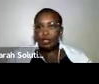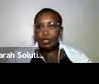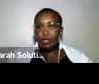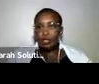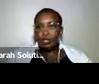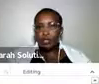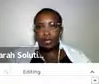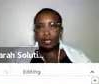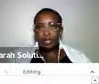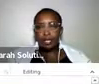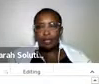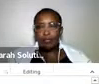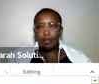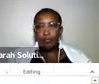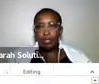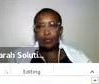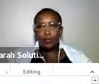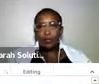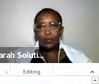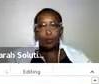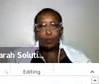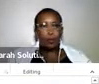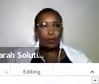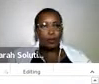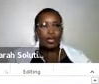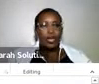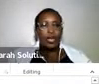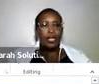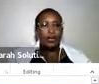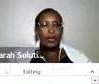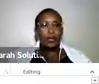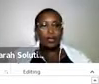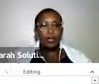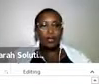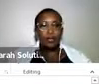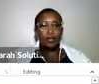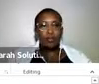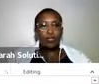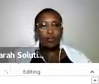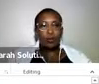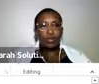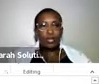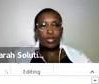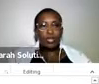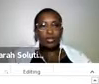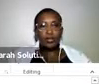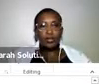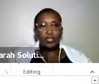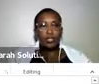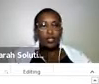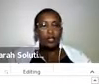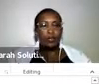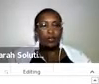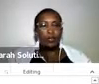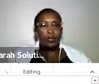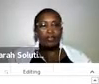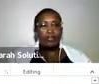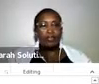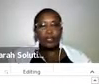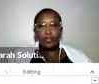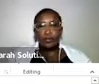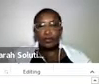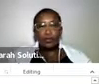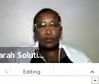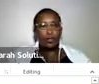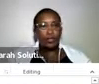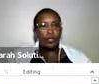Pathways today, we have offers for 3 people, and then we also have offers for organizations. So if you